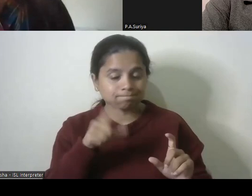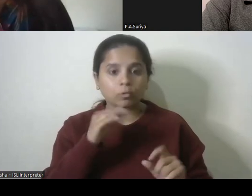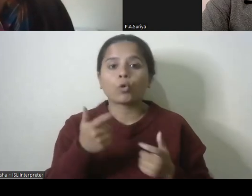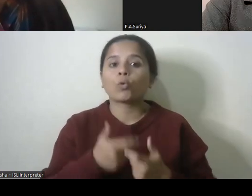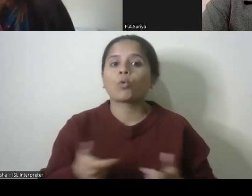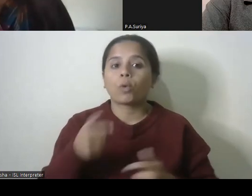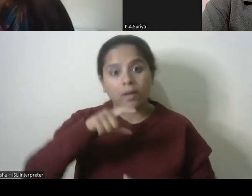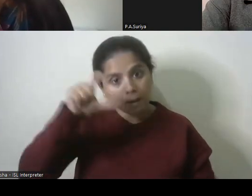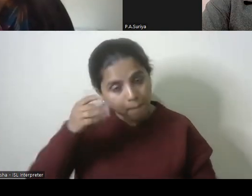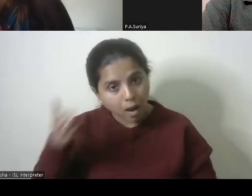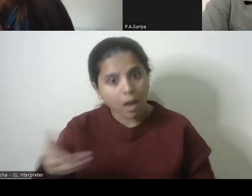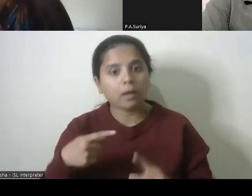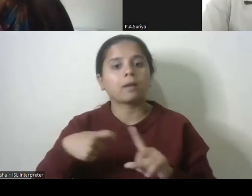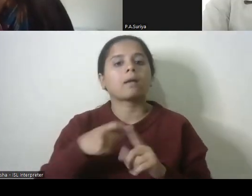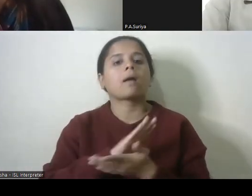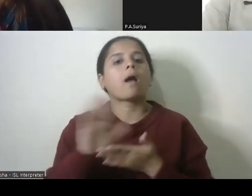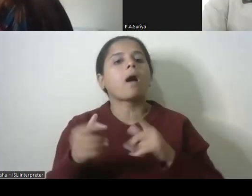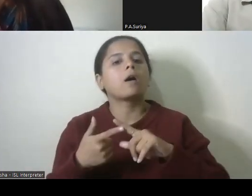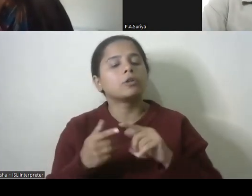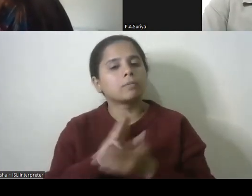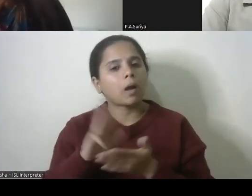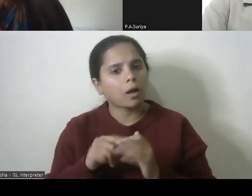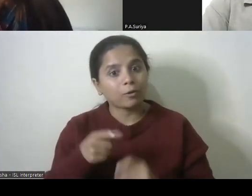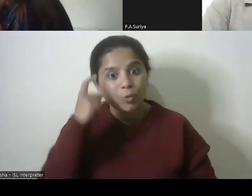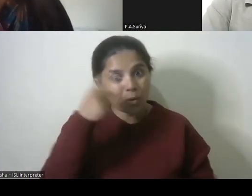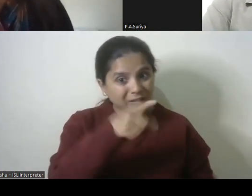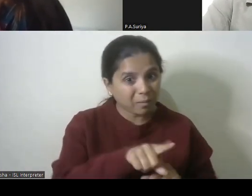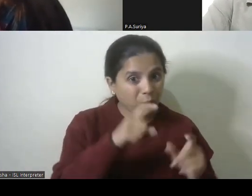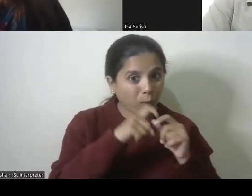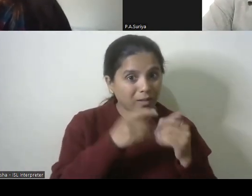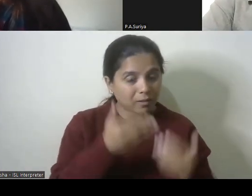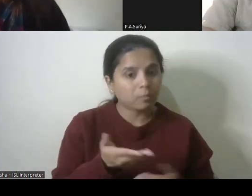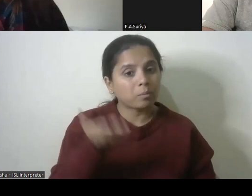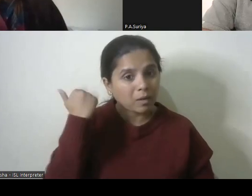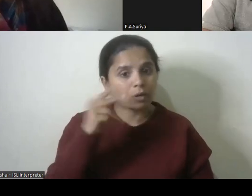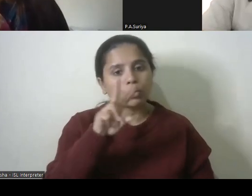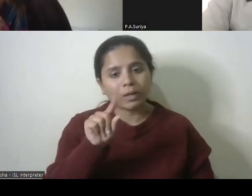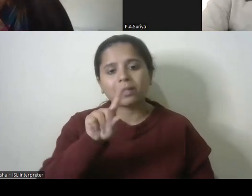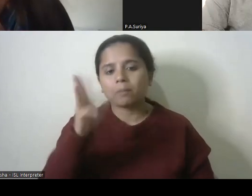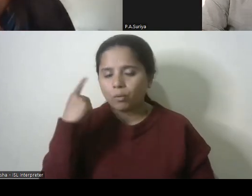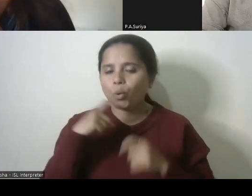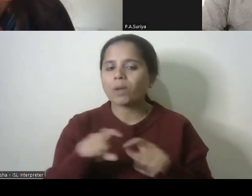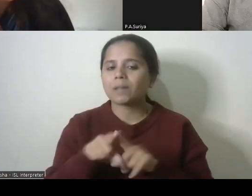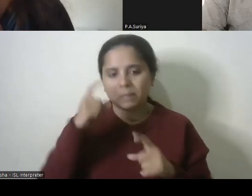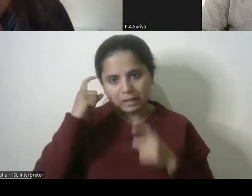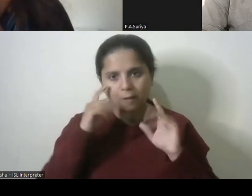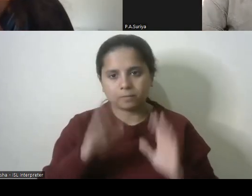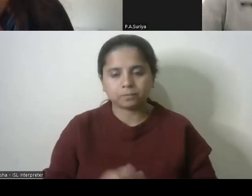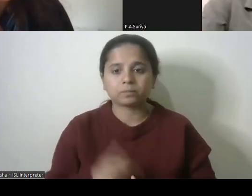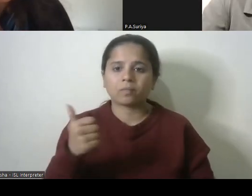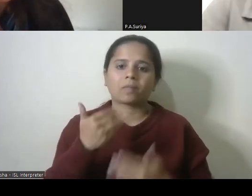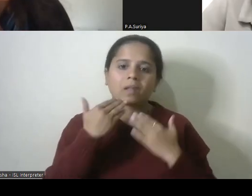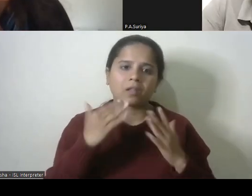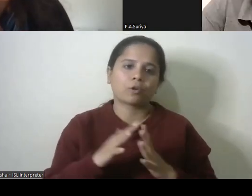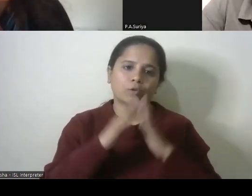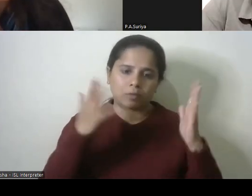in Nepal, in Kathmandu, thinking about the very question you are thinking about back in 2013. Okay, thank you so much. I